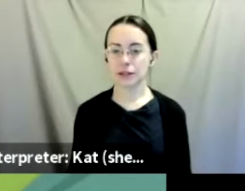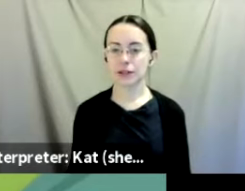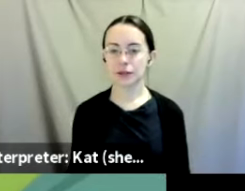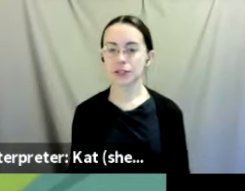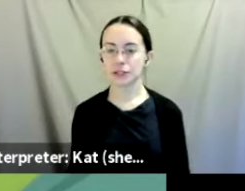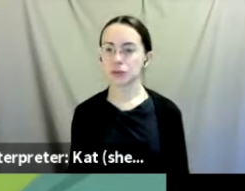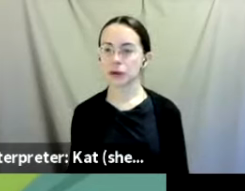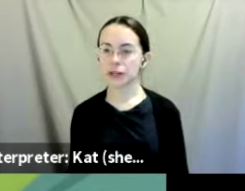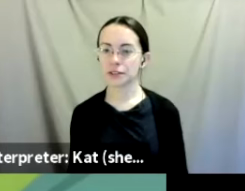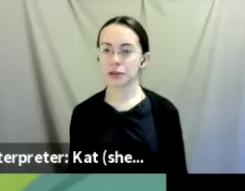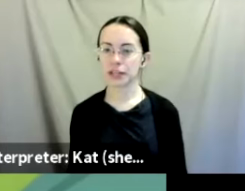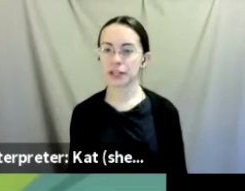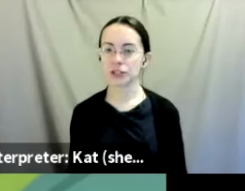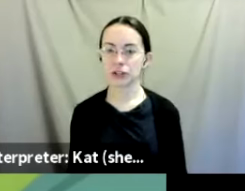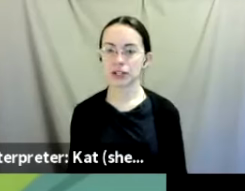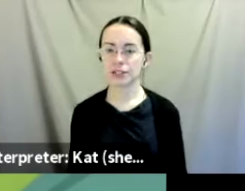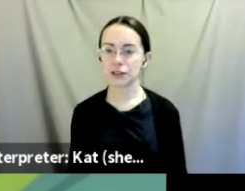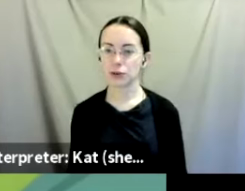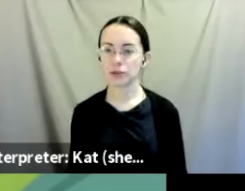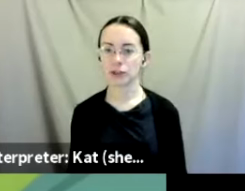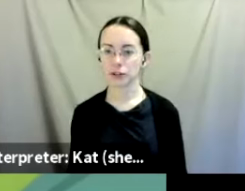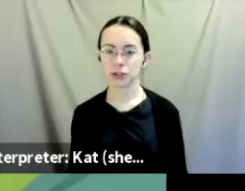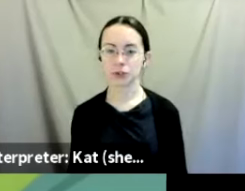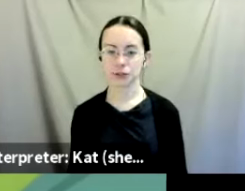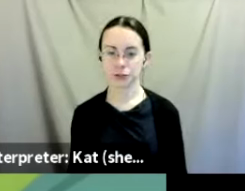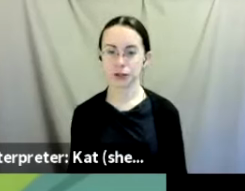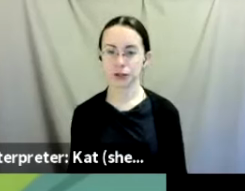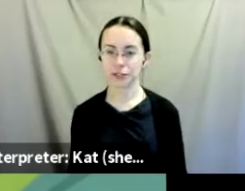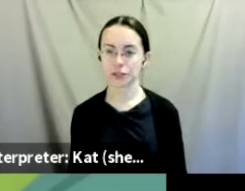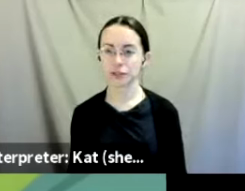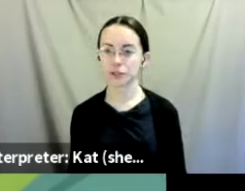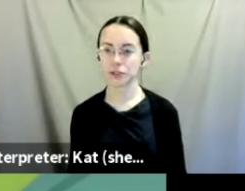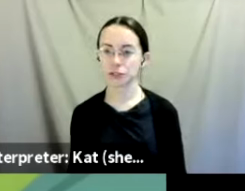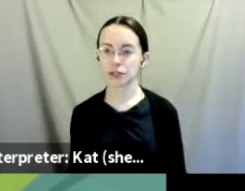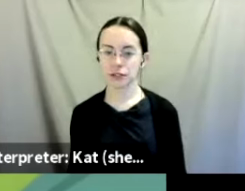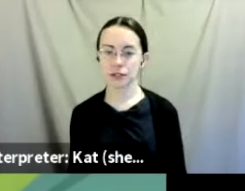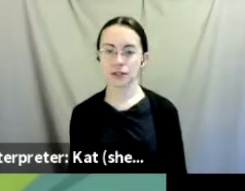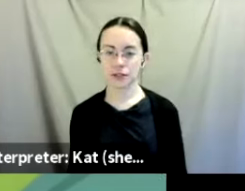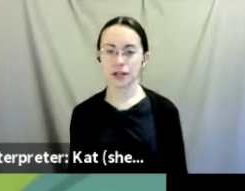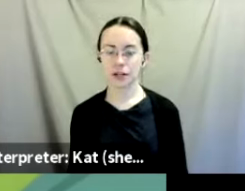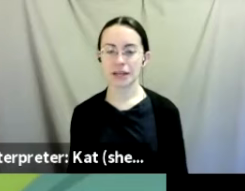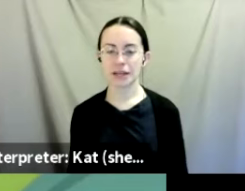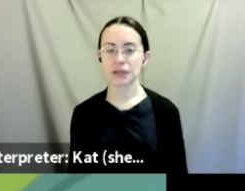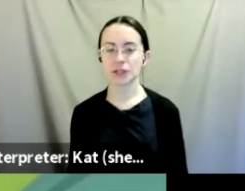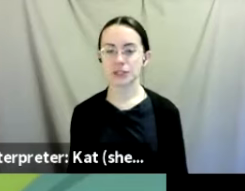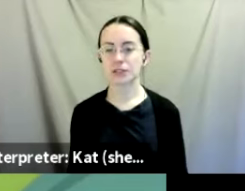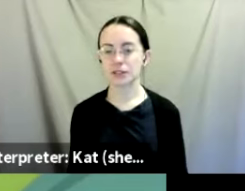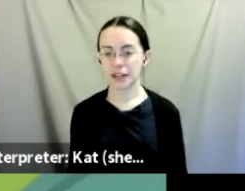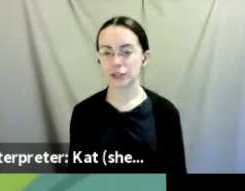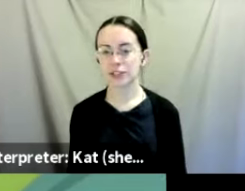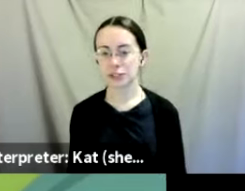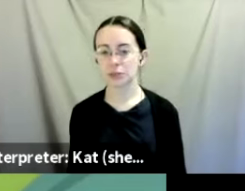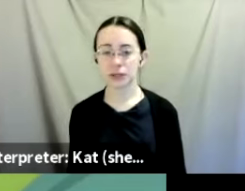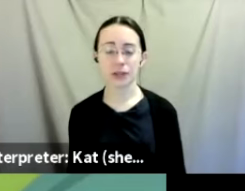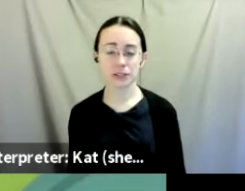Okay, good question. What ways am I planning to target deaf women of color to recruit for my research? And how to consider